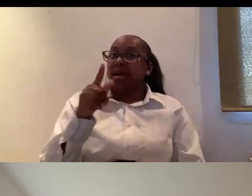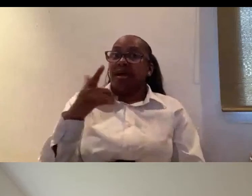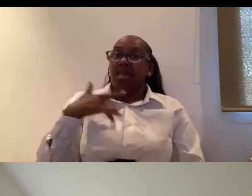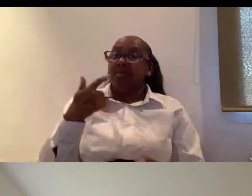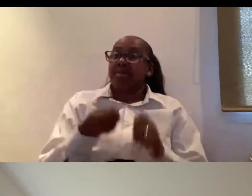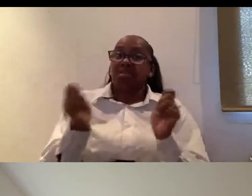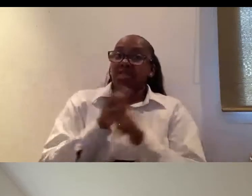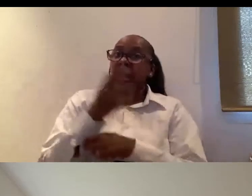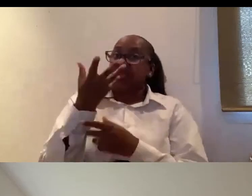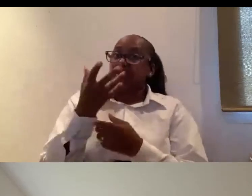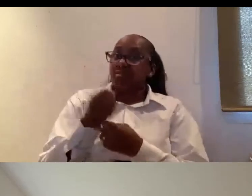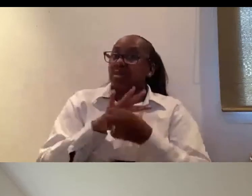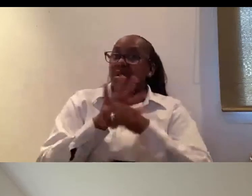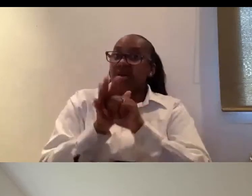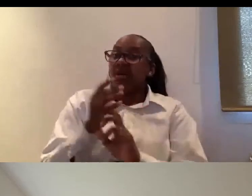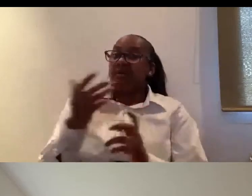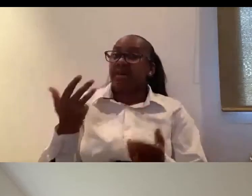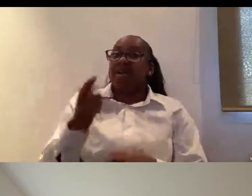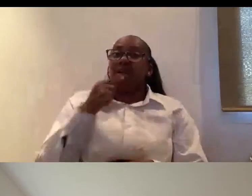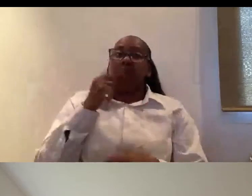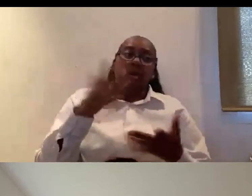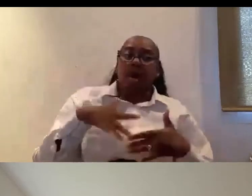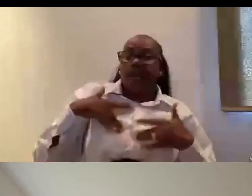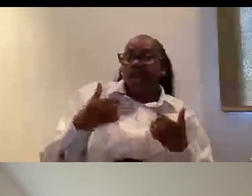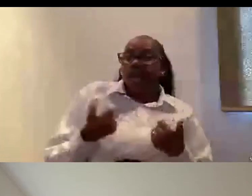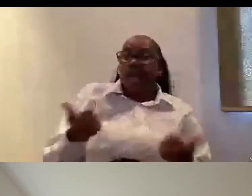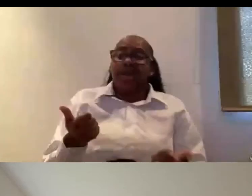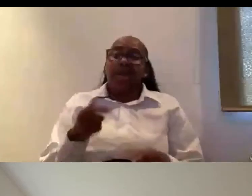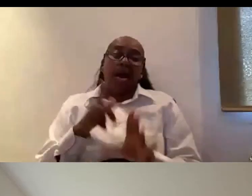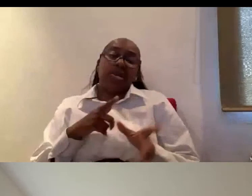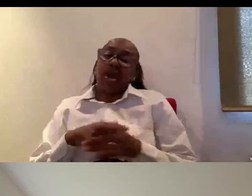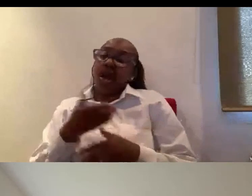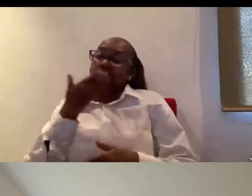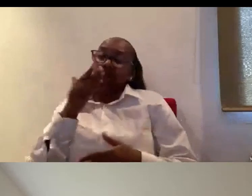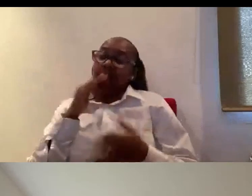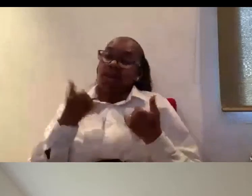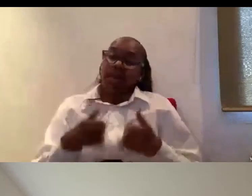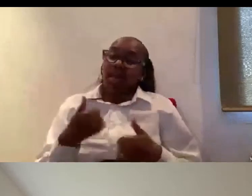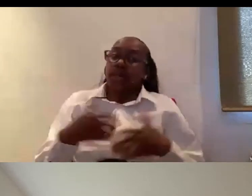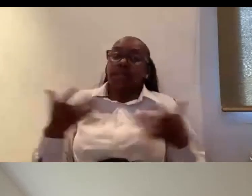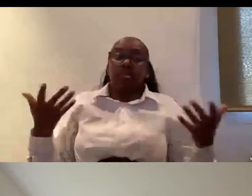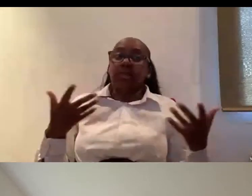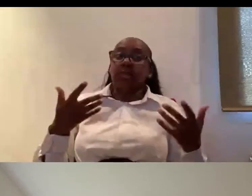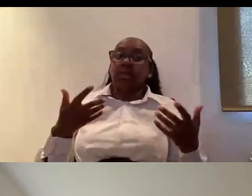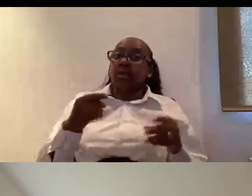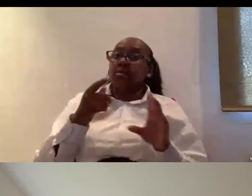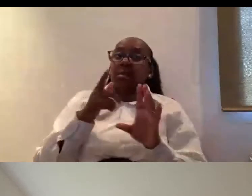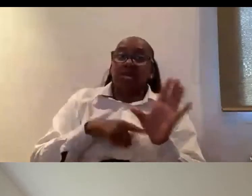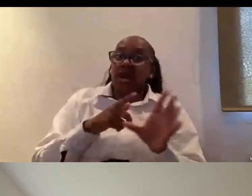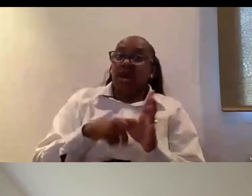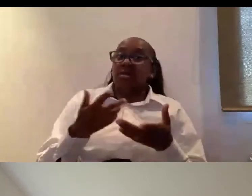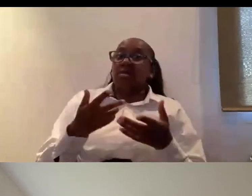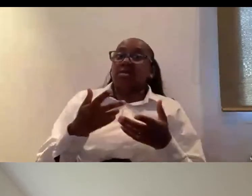So even if you think I'm young, I'm fit, I'm healthy, I don't get sick, sadly, young, fit, healthy people do get